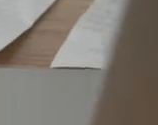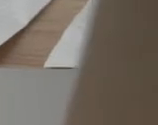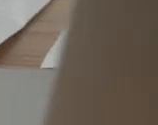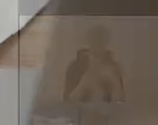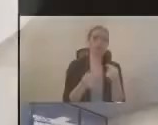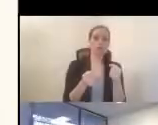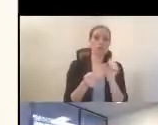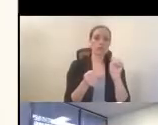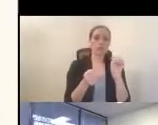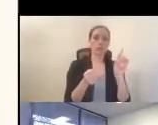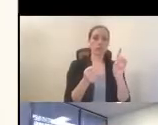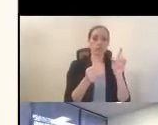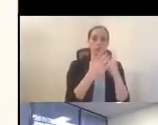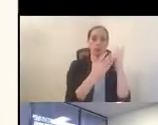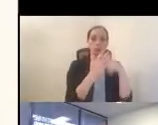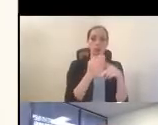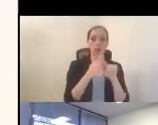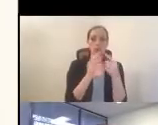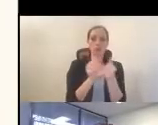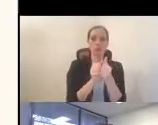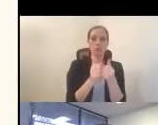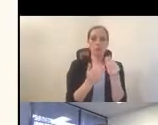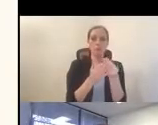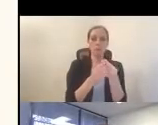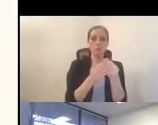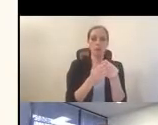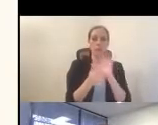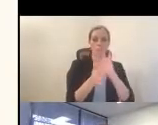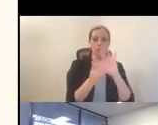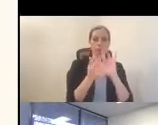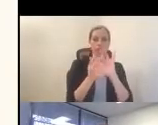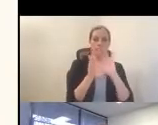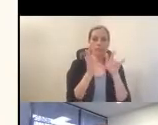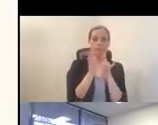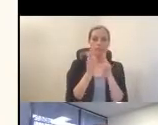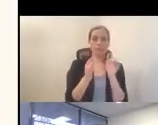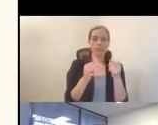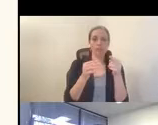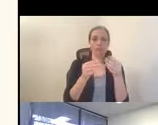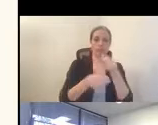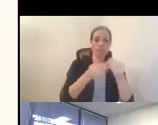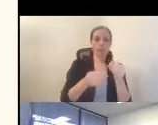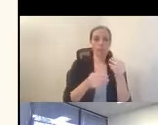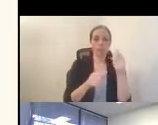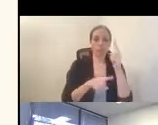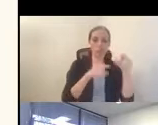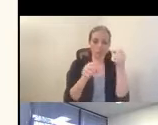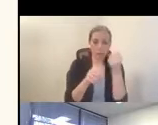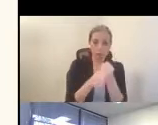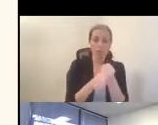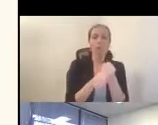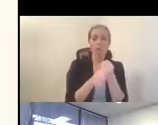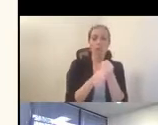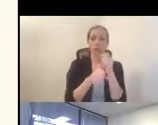self-determination. It starts with the amount of money the regional center spent on services for the person over the last 12 months. And